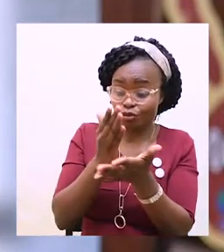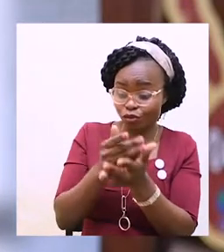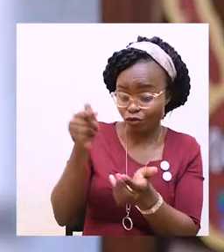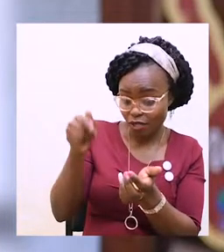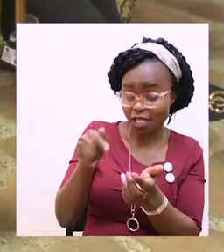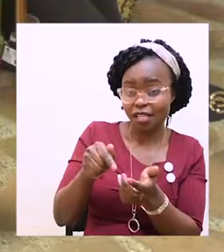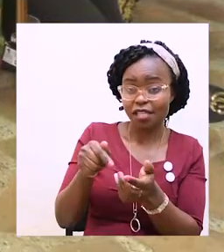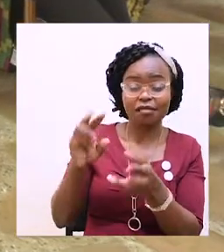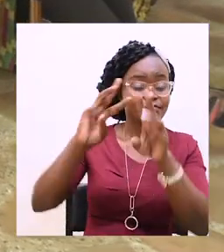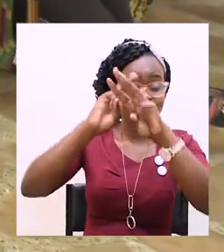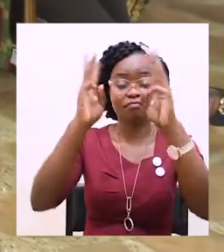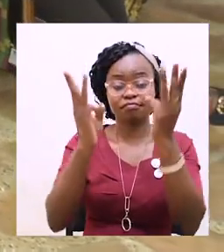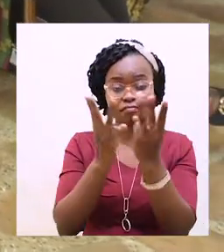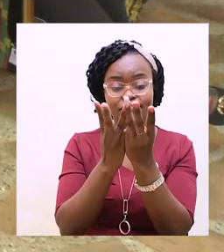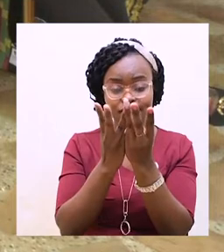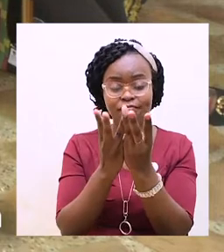the continent.